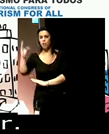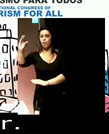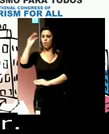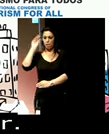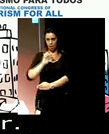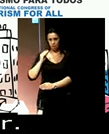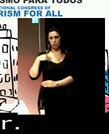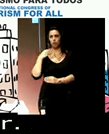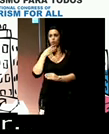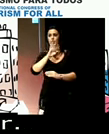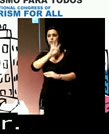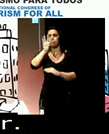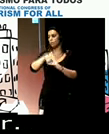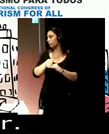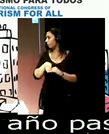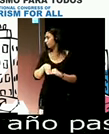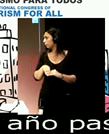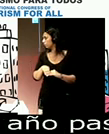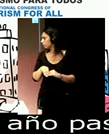a button.